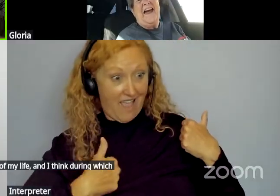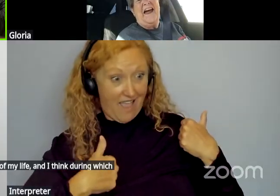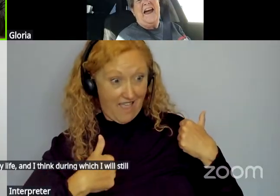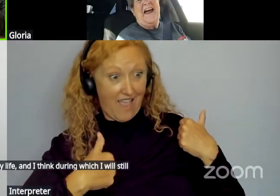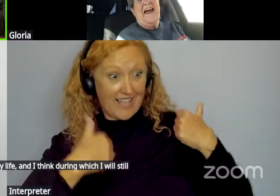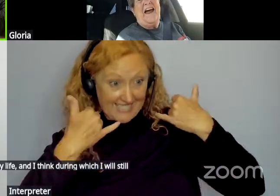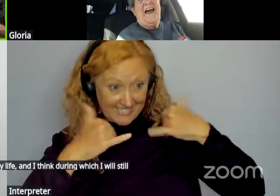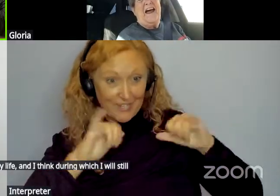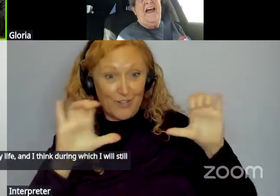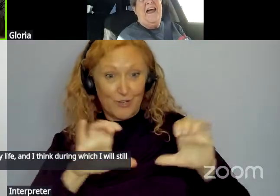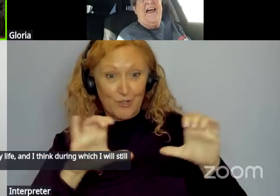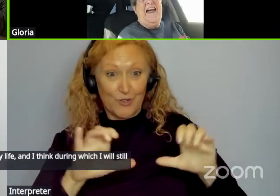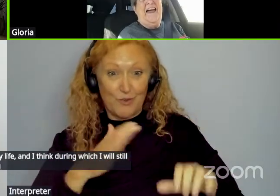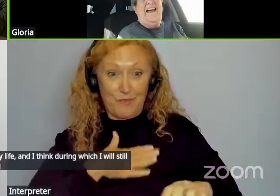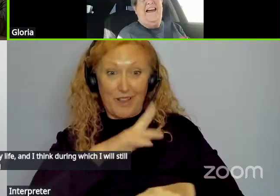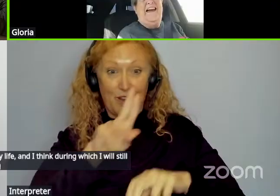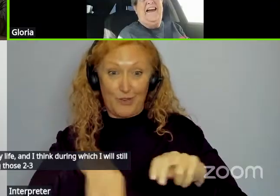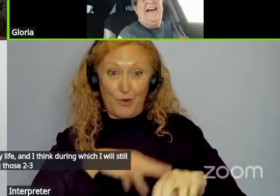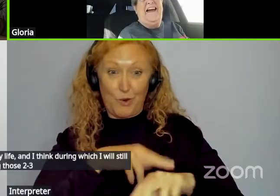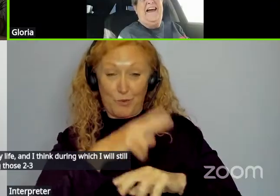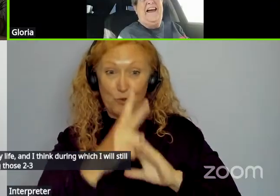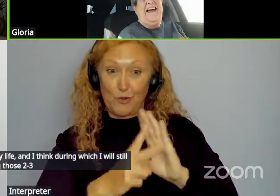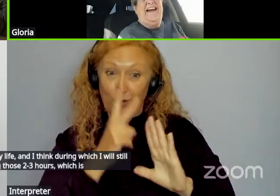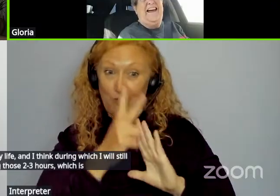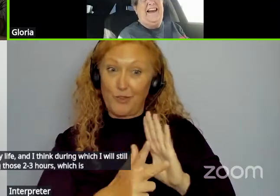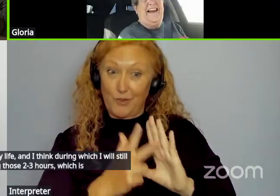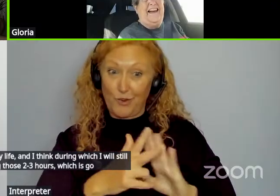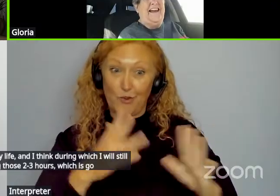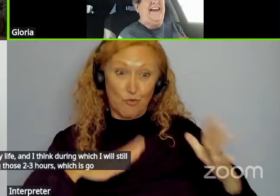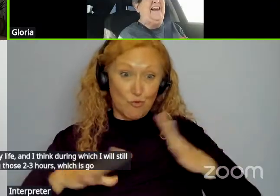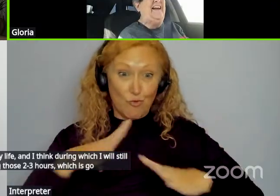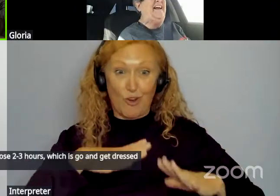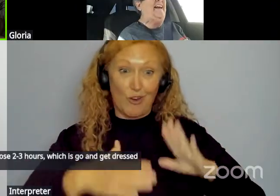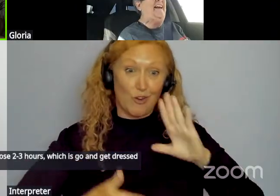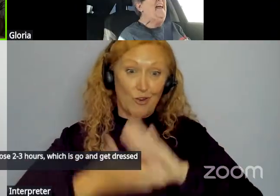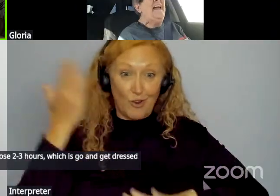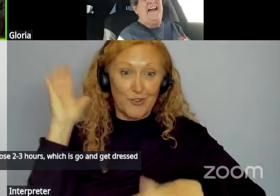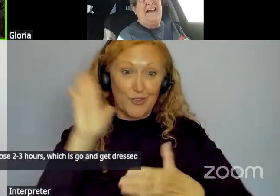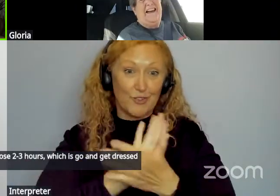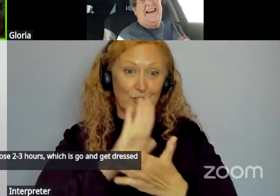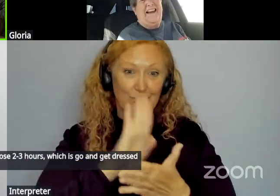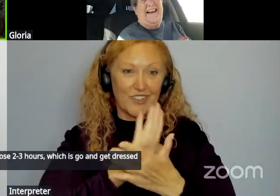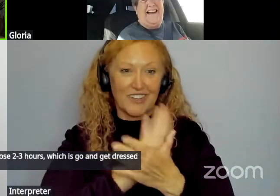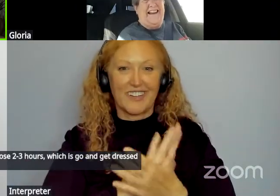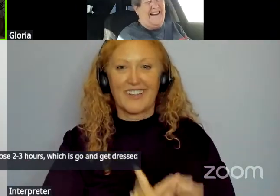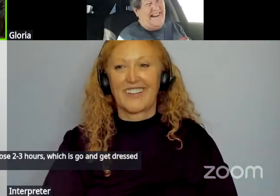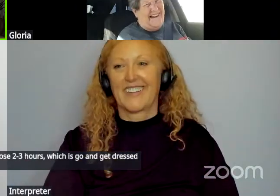doing what I normally do during those 2 to 3 hours, which is go and get dressed and go to school.